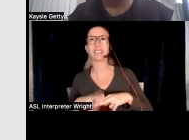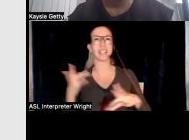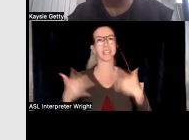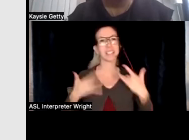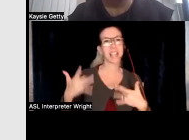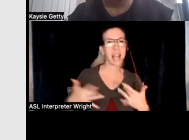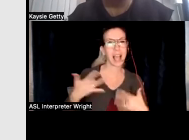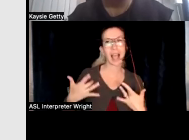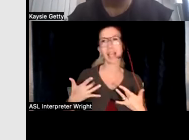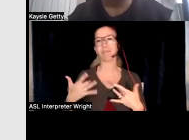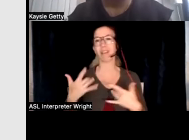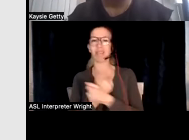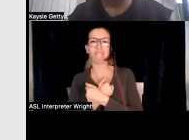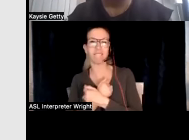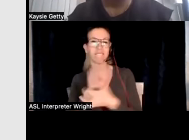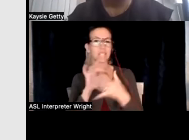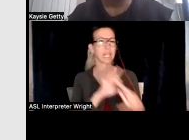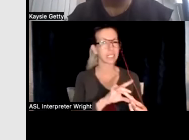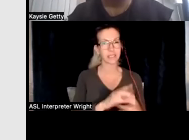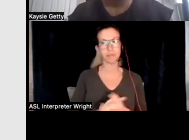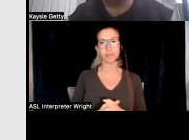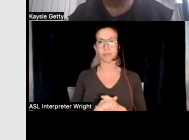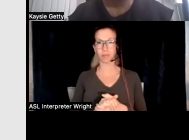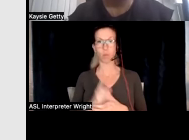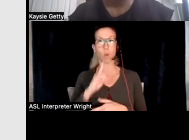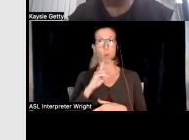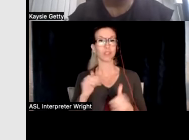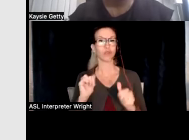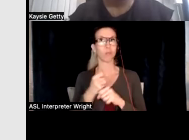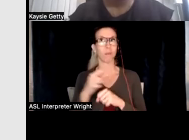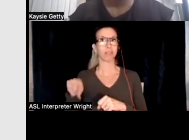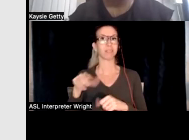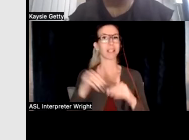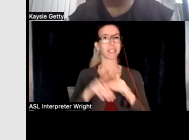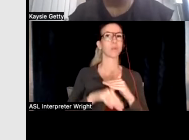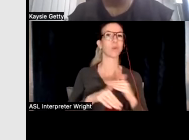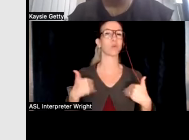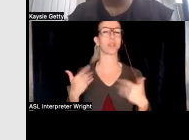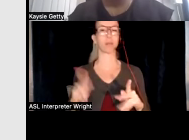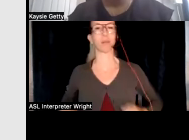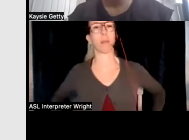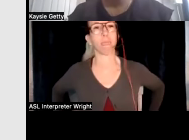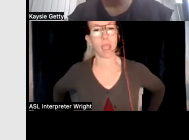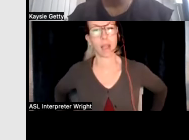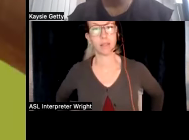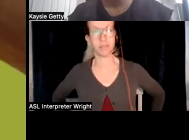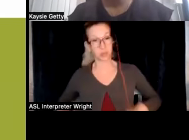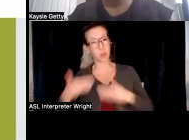feeling loved, feeling connected. So we're really trying to make this accessible to all young people. Casey, we can go ahead to the next.